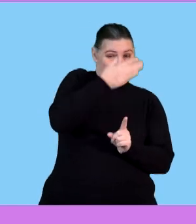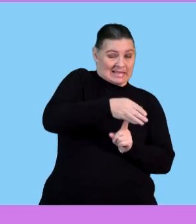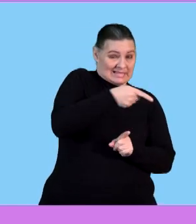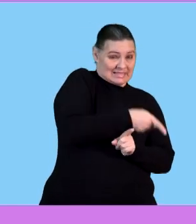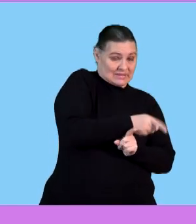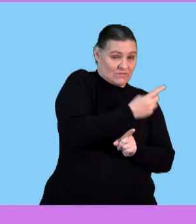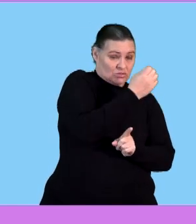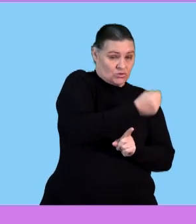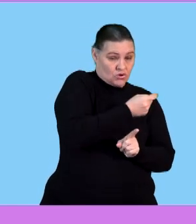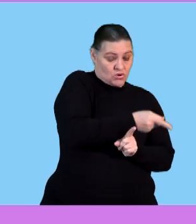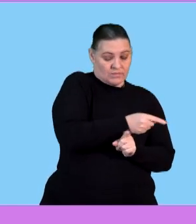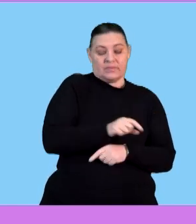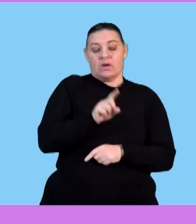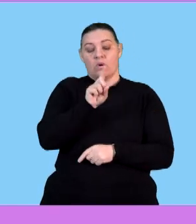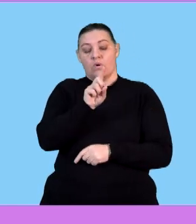right, the previous year's amount,